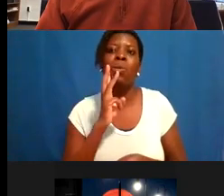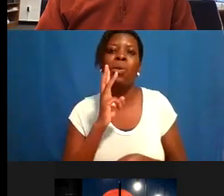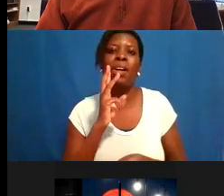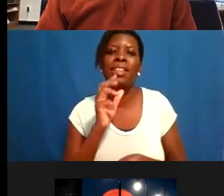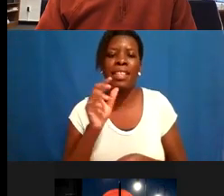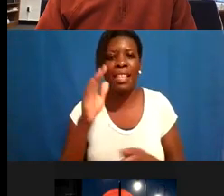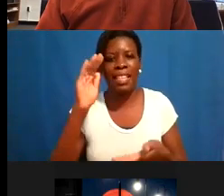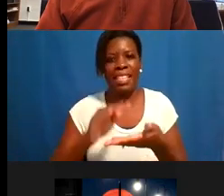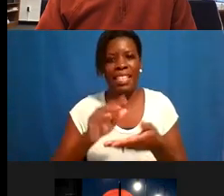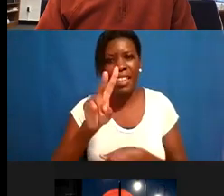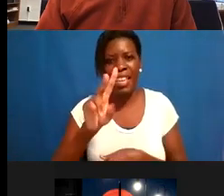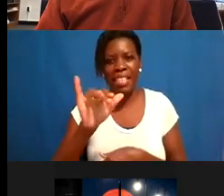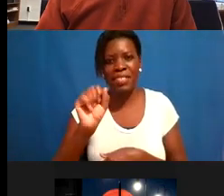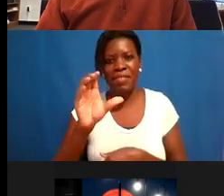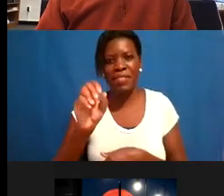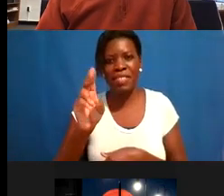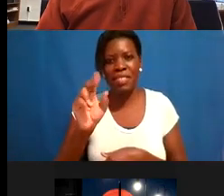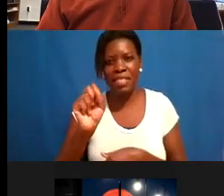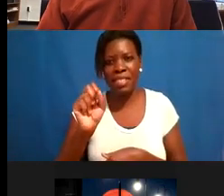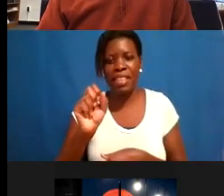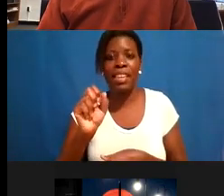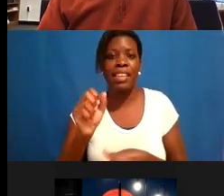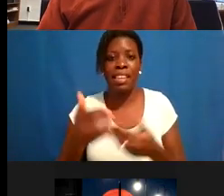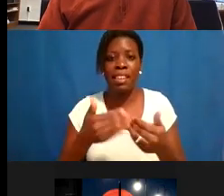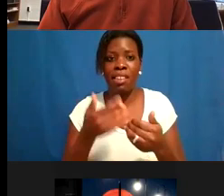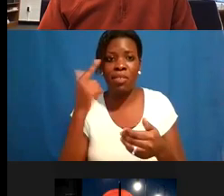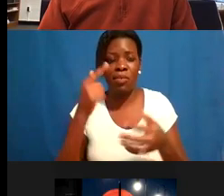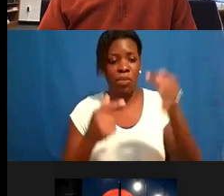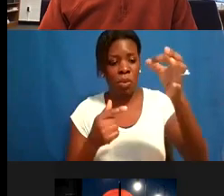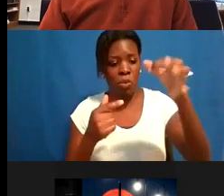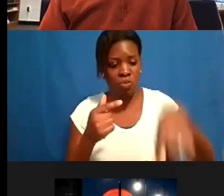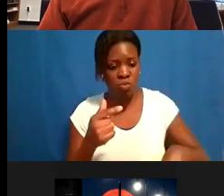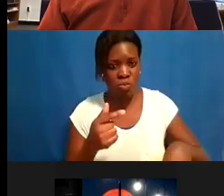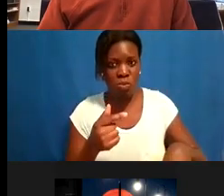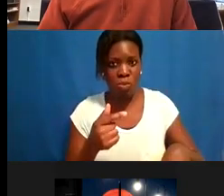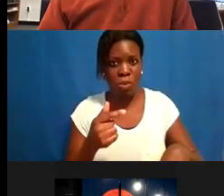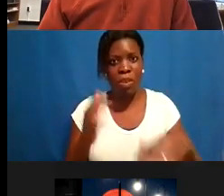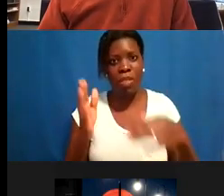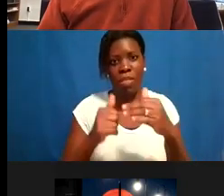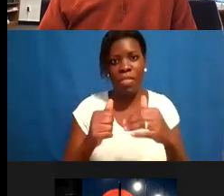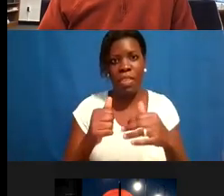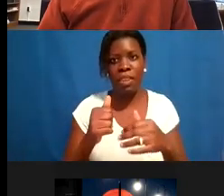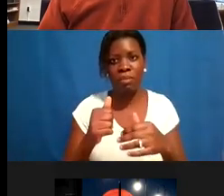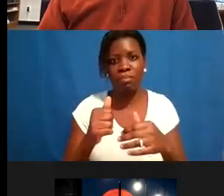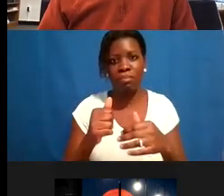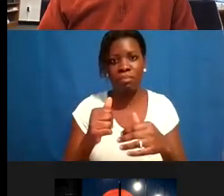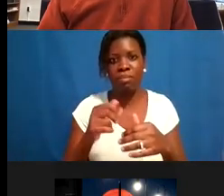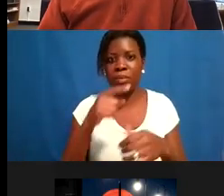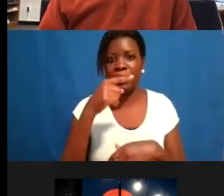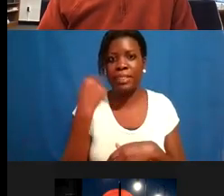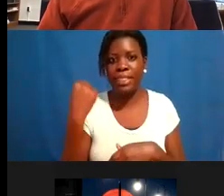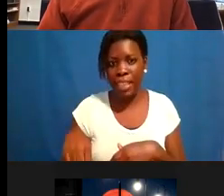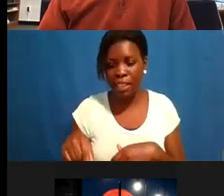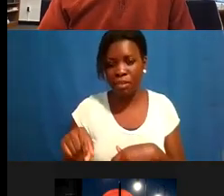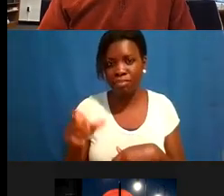it's much easier for the sphere to travel through the column of water compared to the column of honey. All